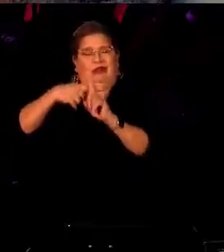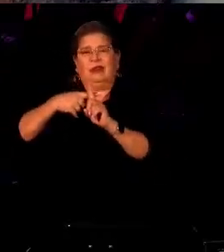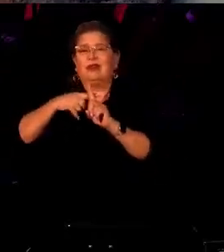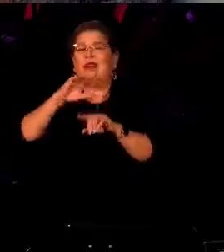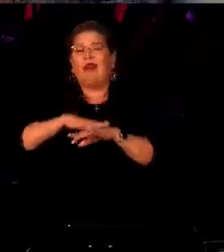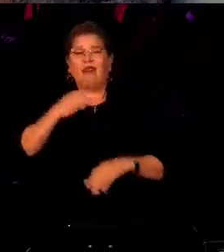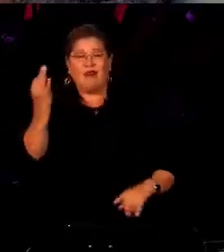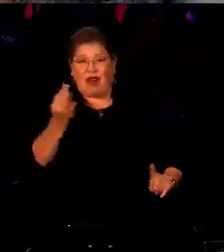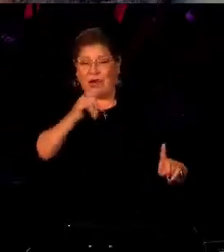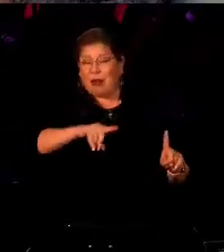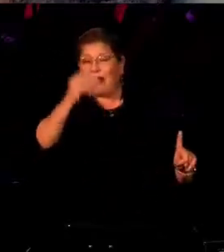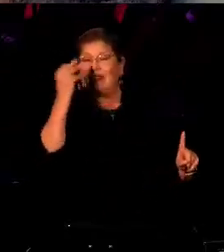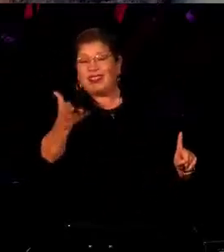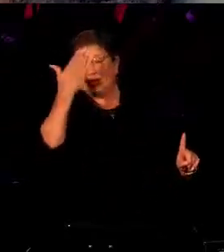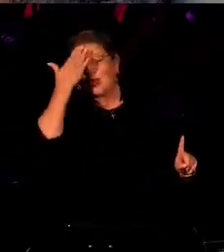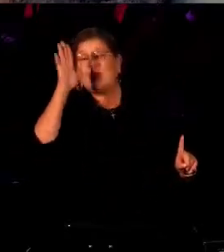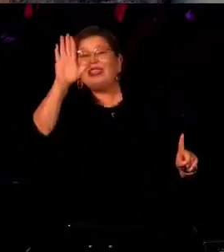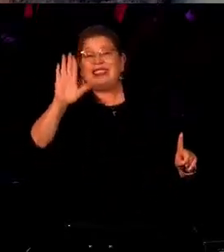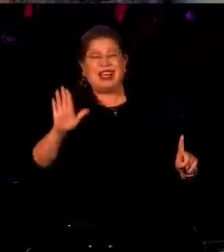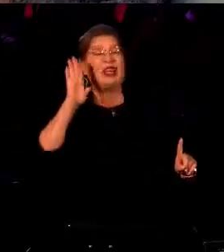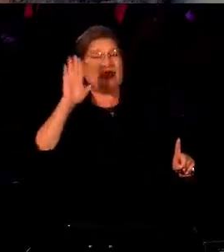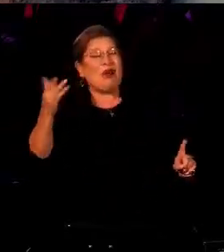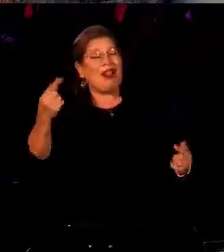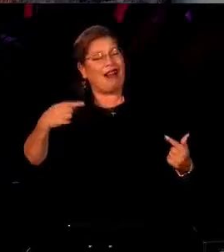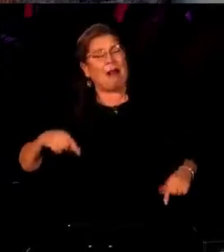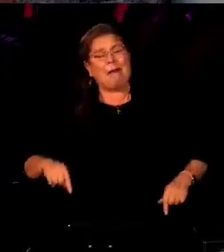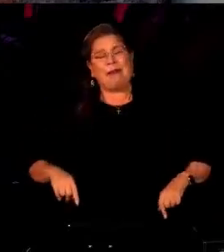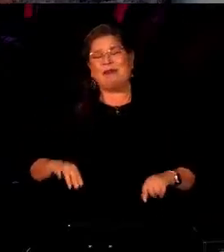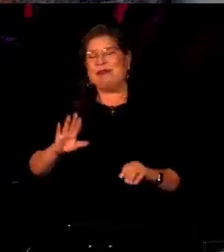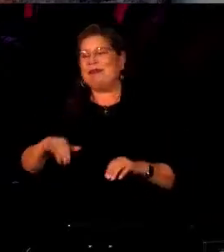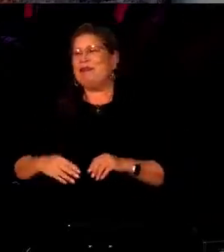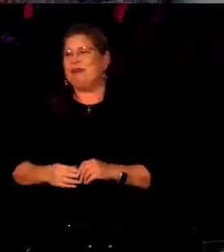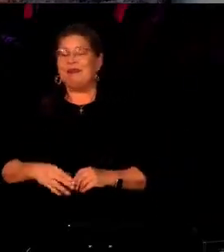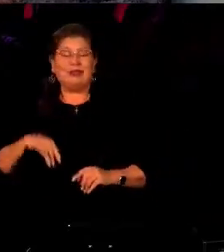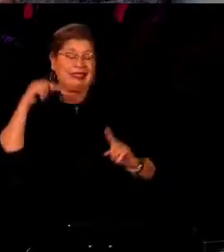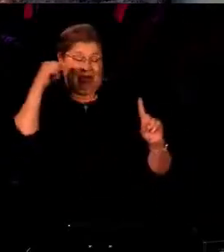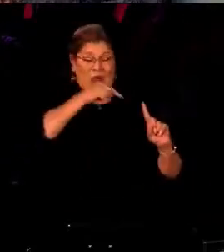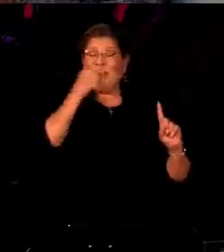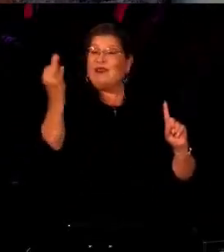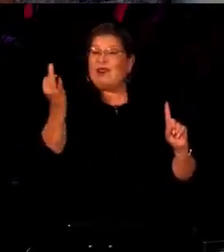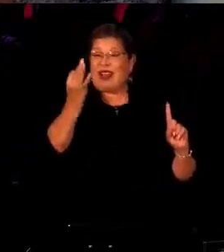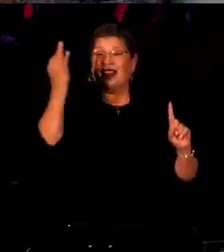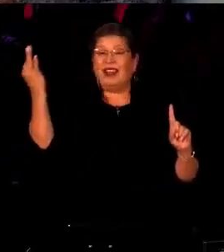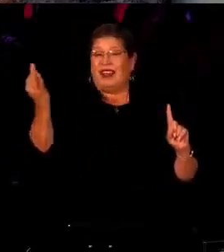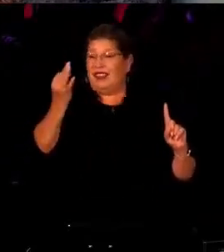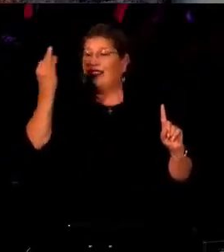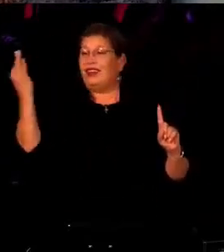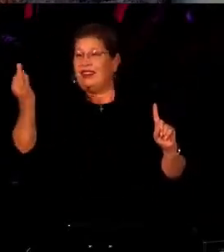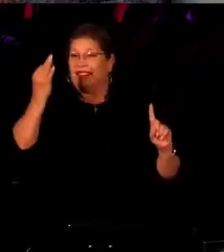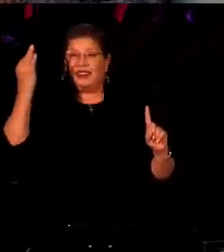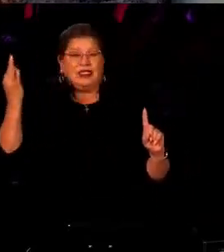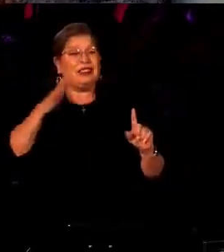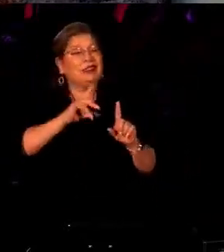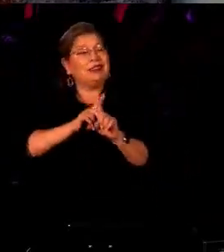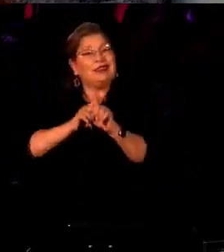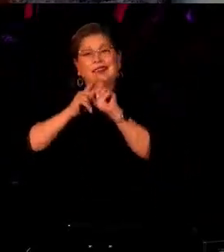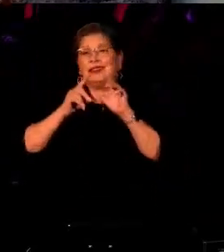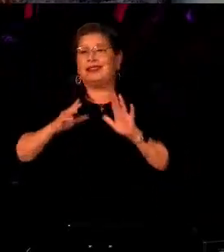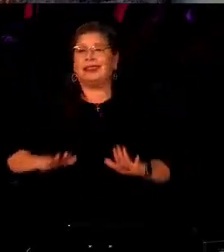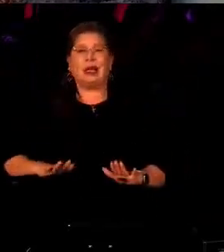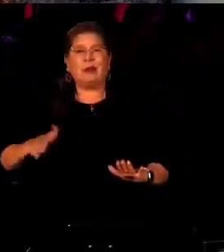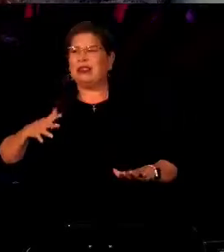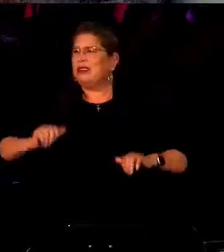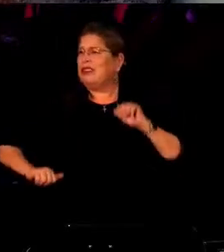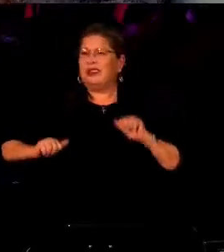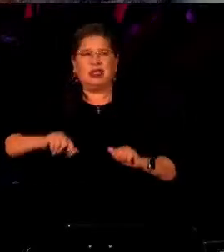something, Sunday's coming. It's Friday. The disciples are